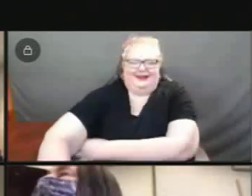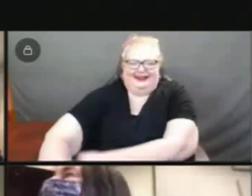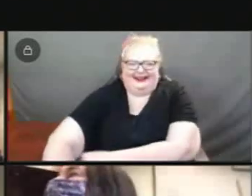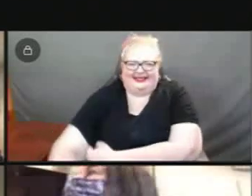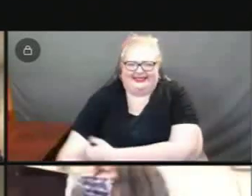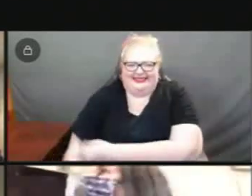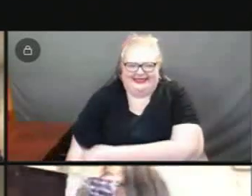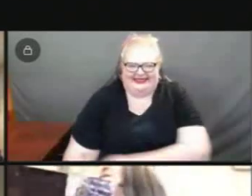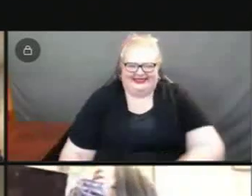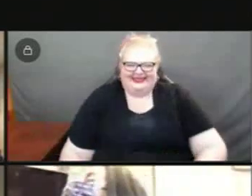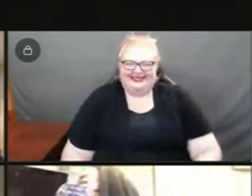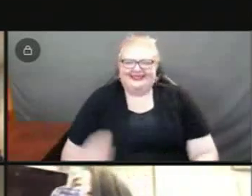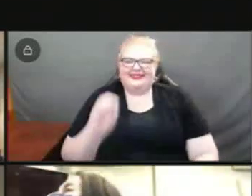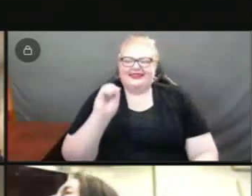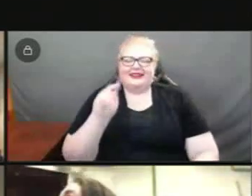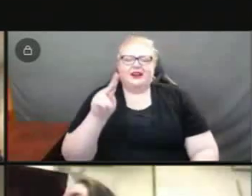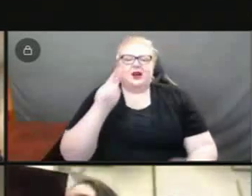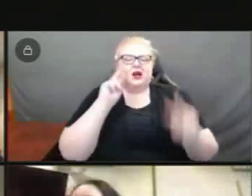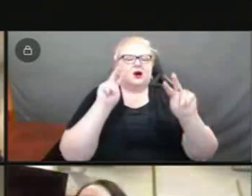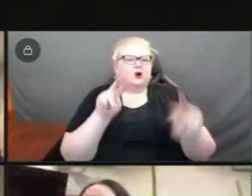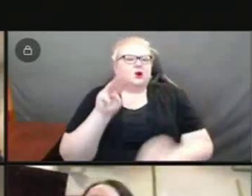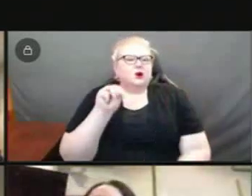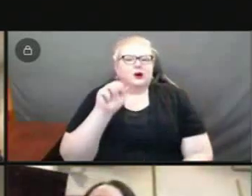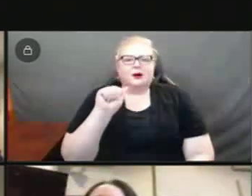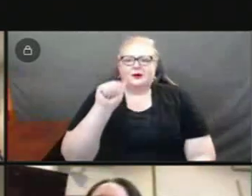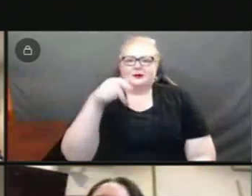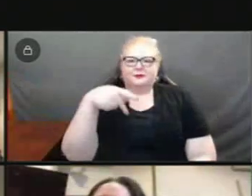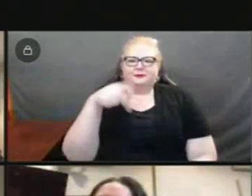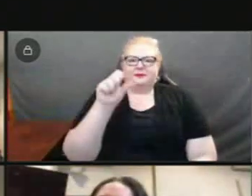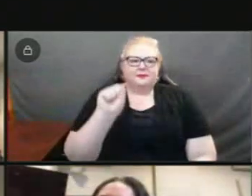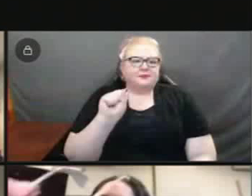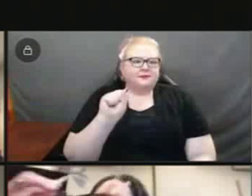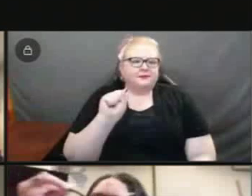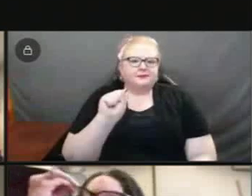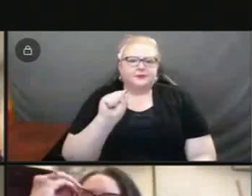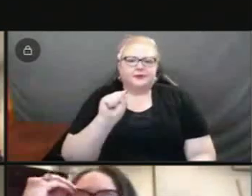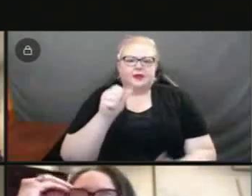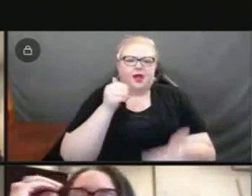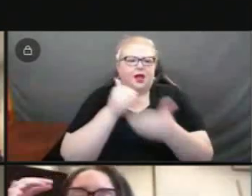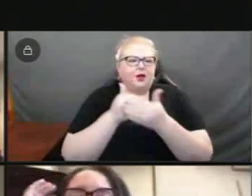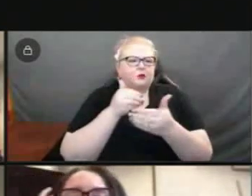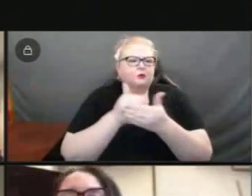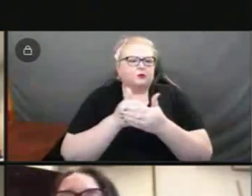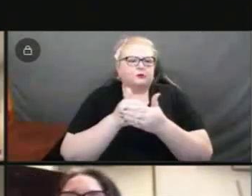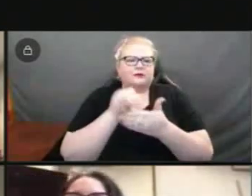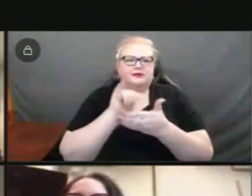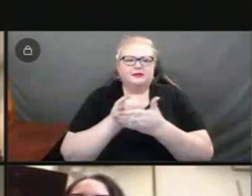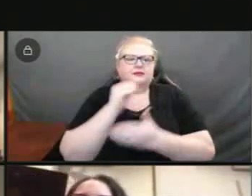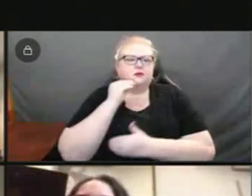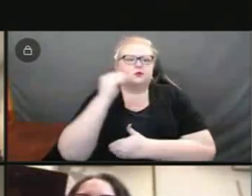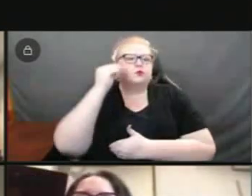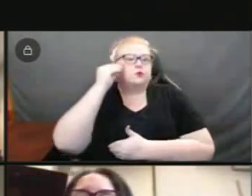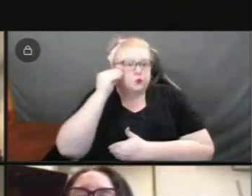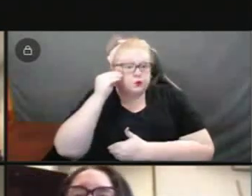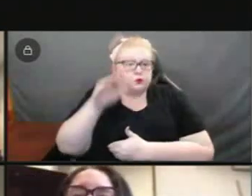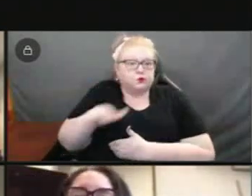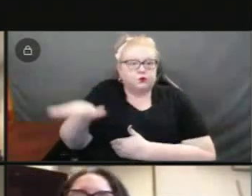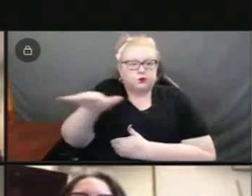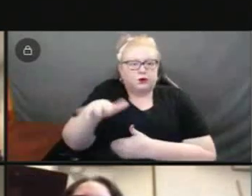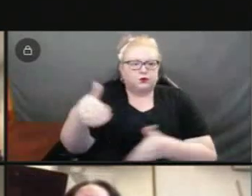Jamie, I would like to look at the maps, please, at how close residential is to this site.